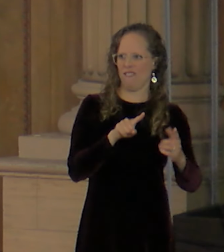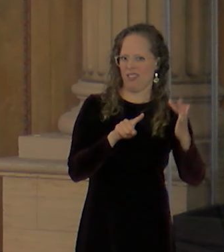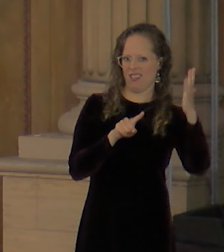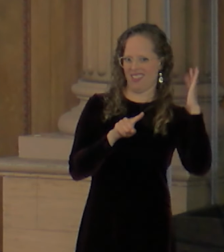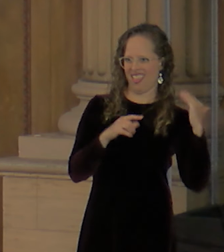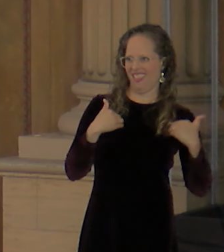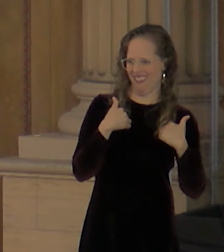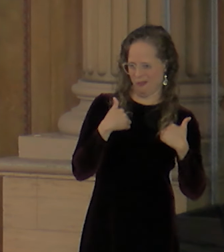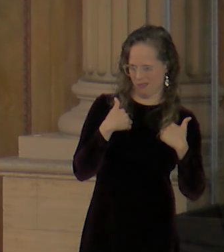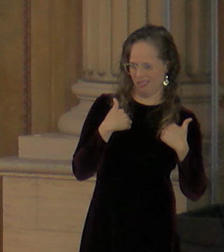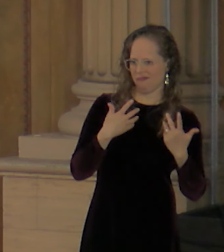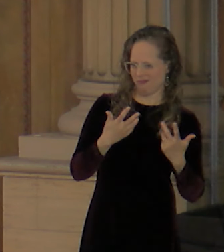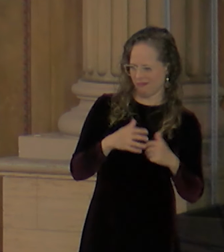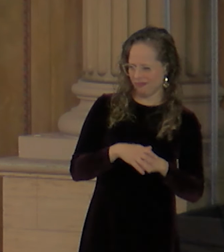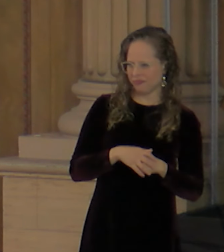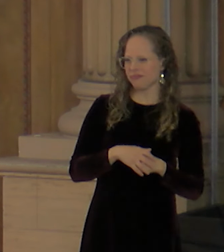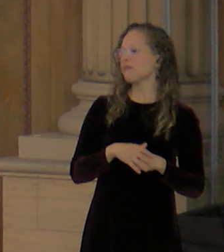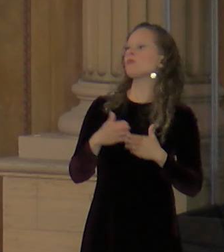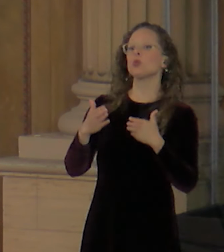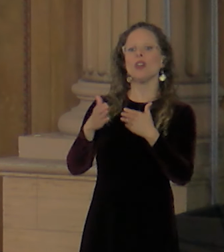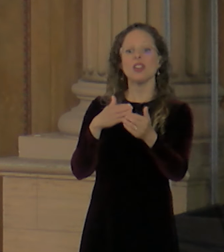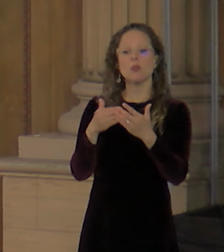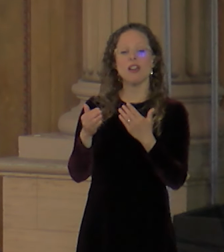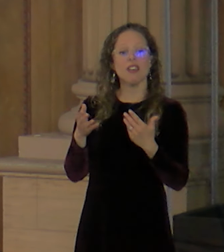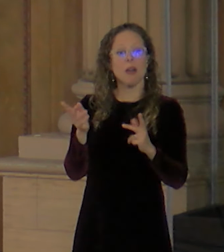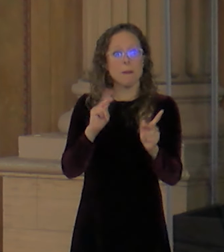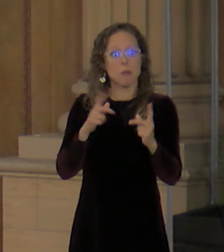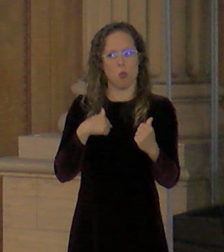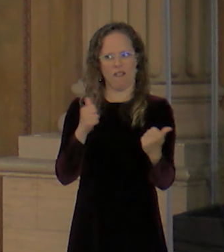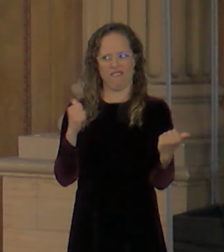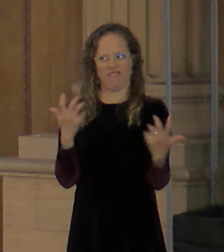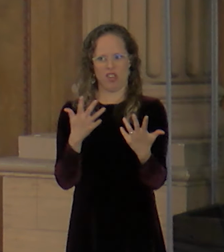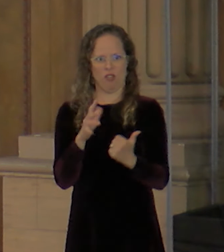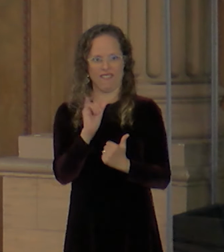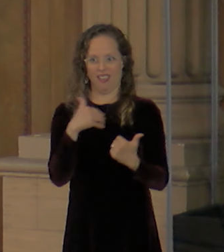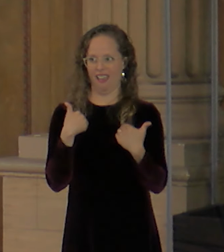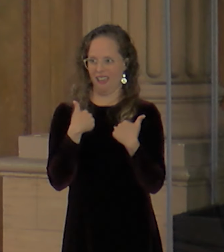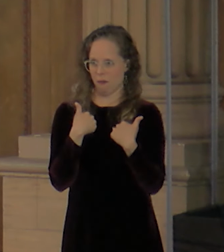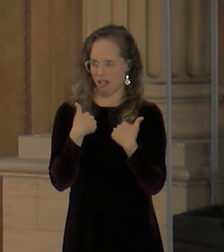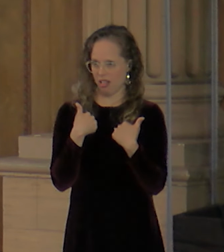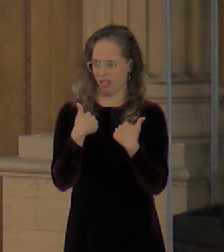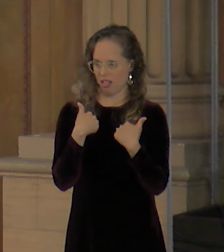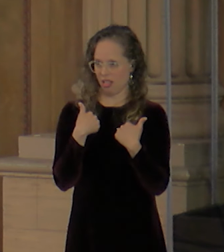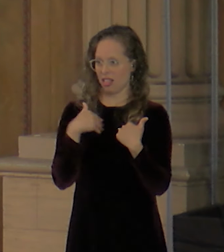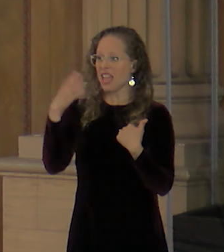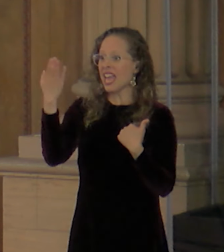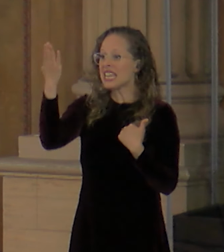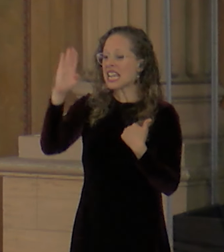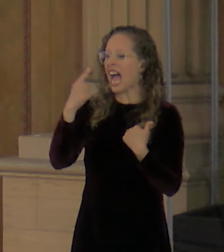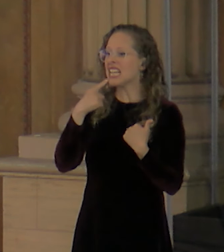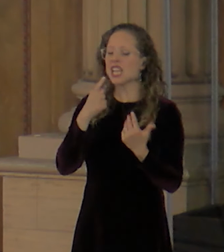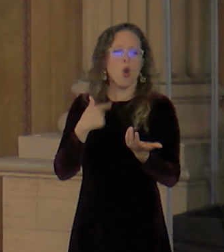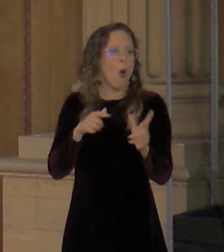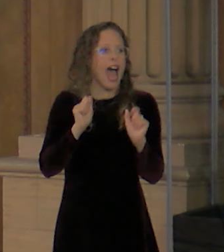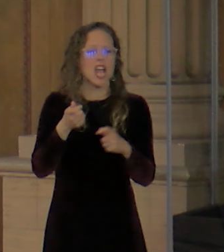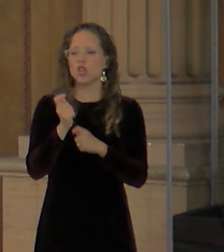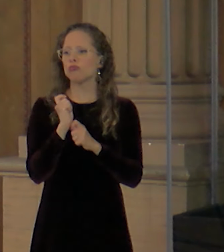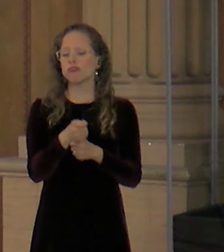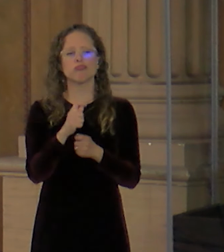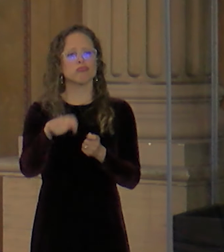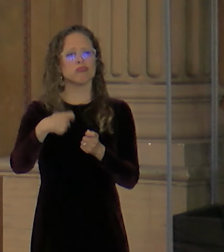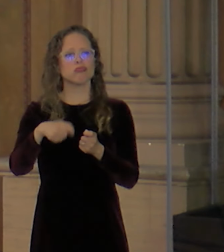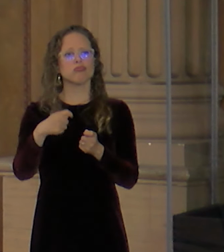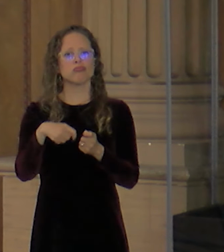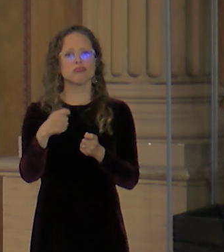ruled the chaotic sea. And God introduces him by saying, I'd go fishing for that. That